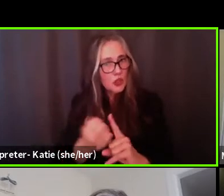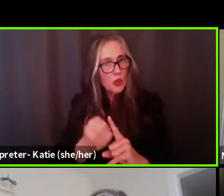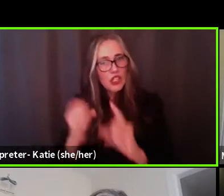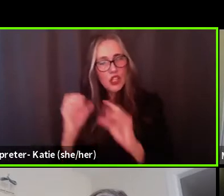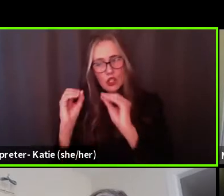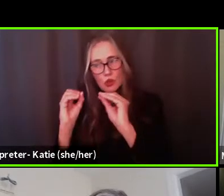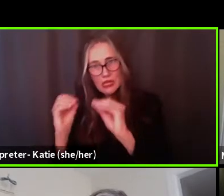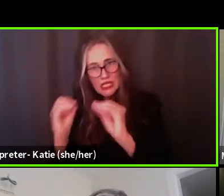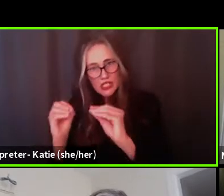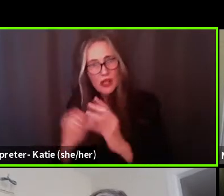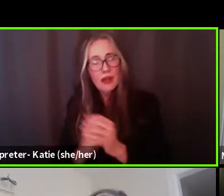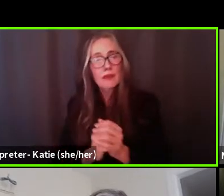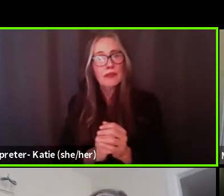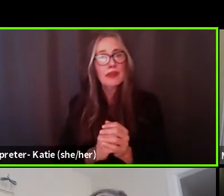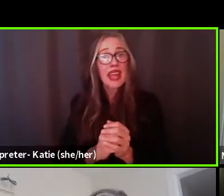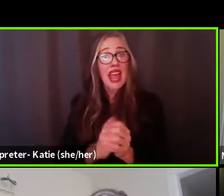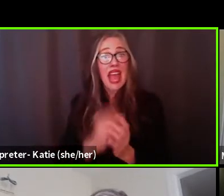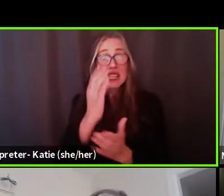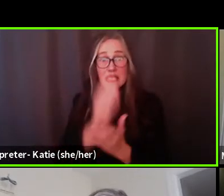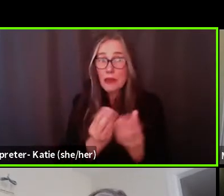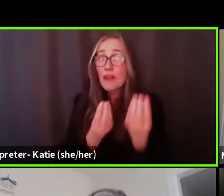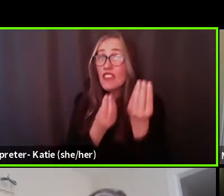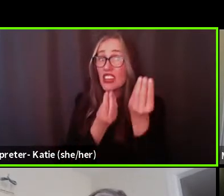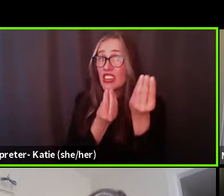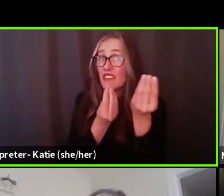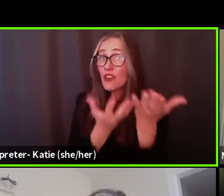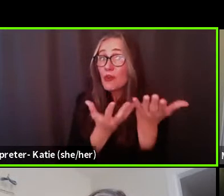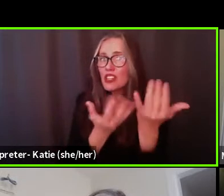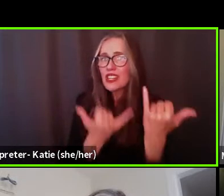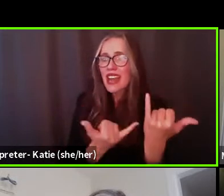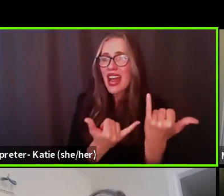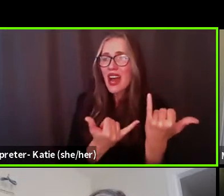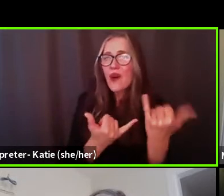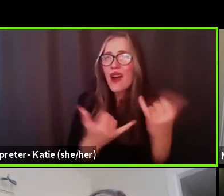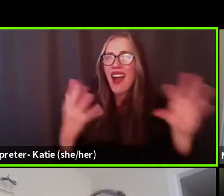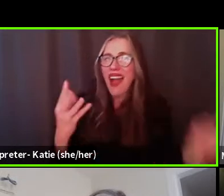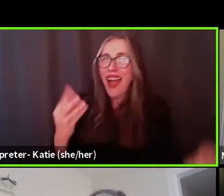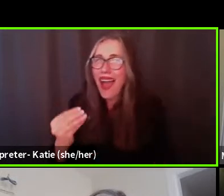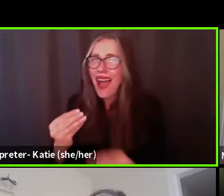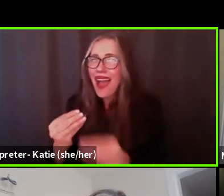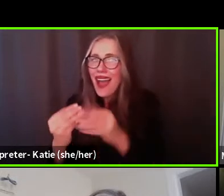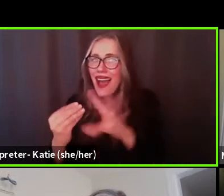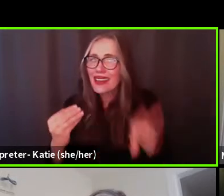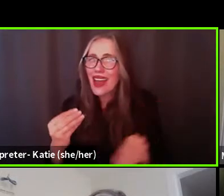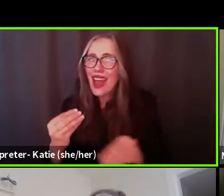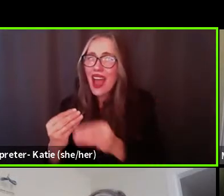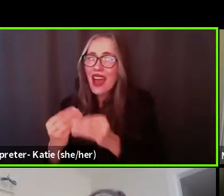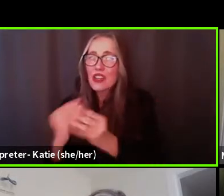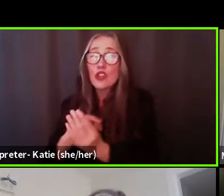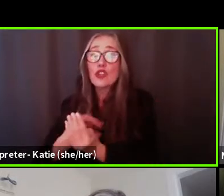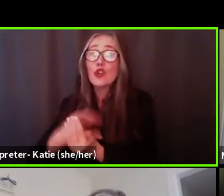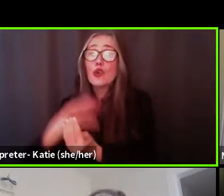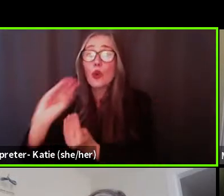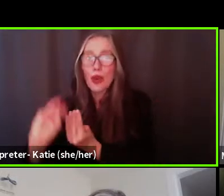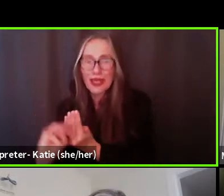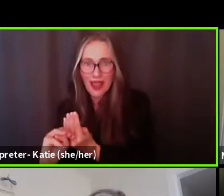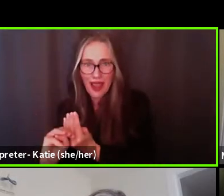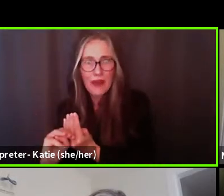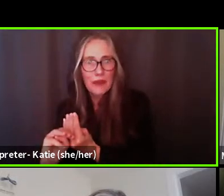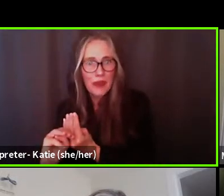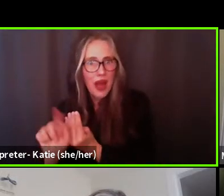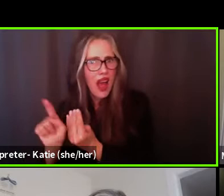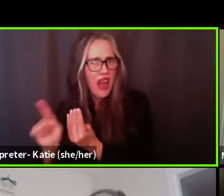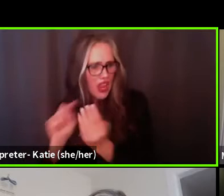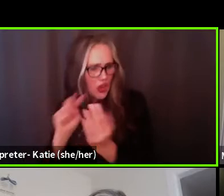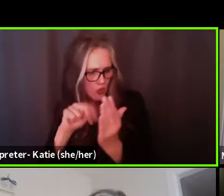of this stuff into curriculum has been the most exciting thing i think just to see people are really hungry for this uh kind of stuff and are